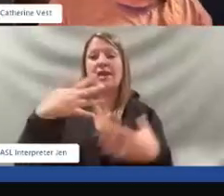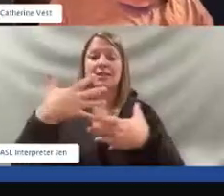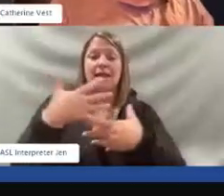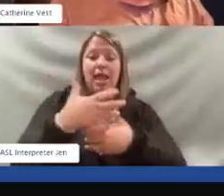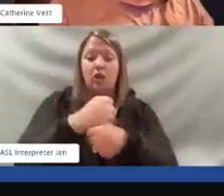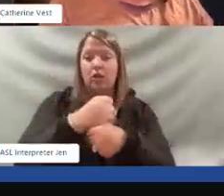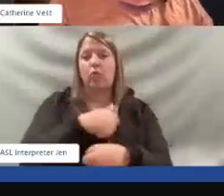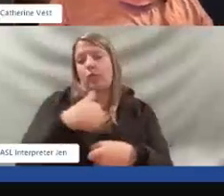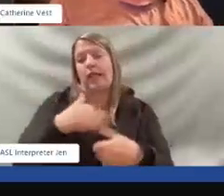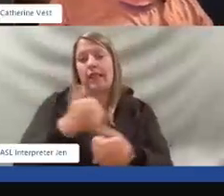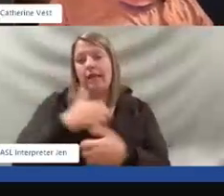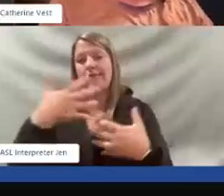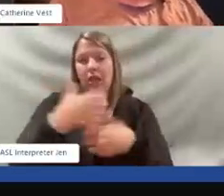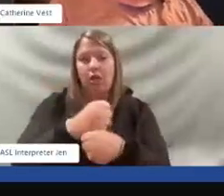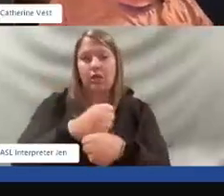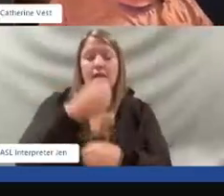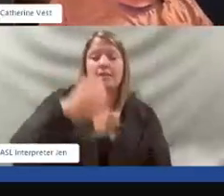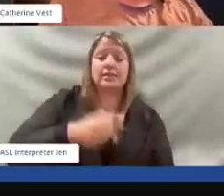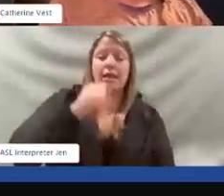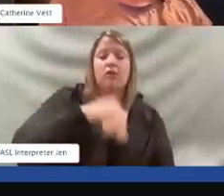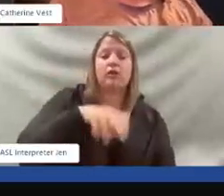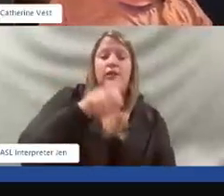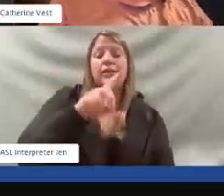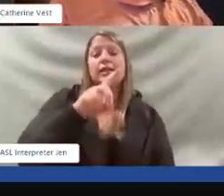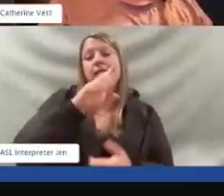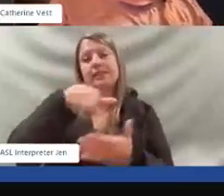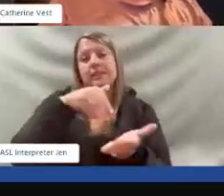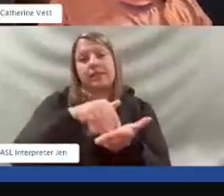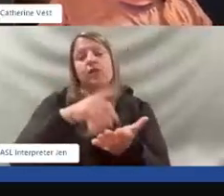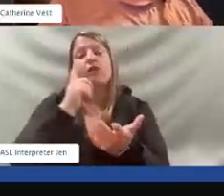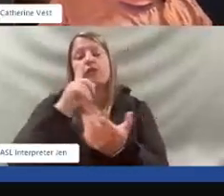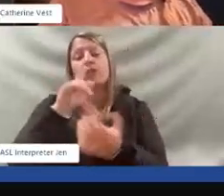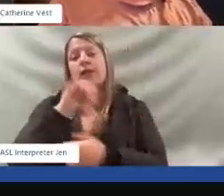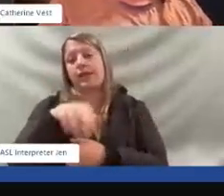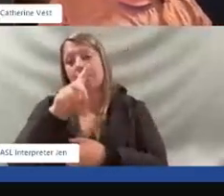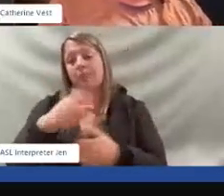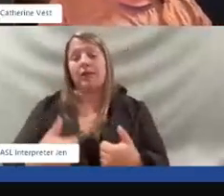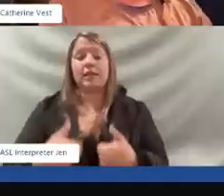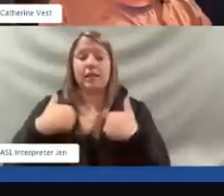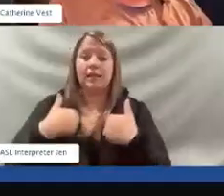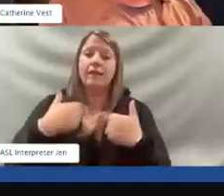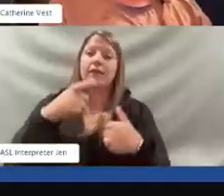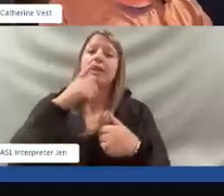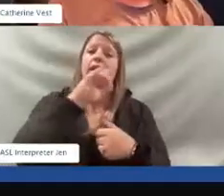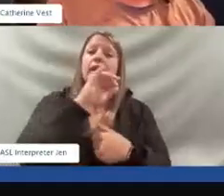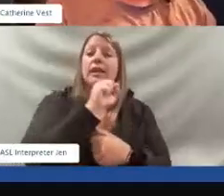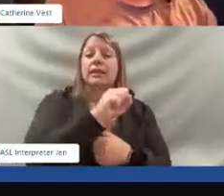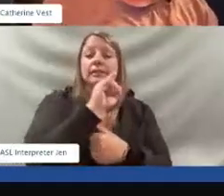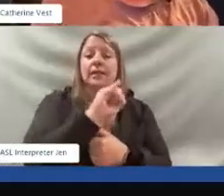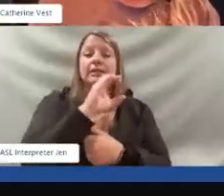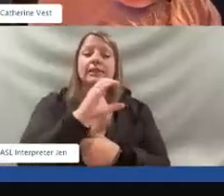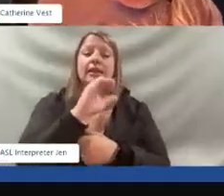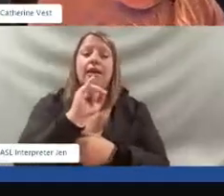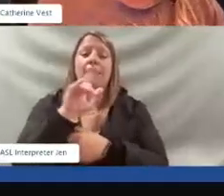we love acronyms. So it's Southern Indiana Center for Independent Living, and it's SICIL,